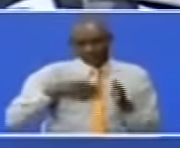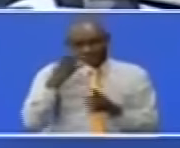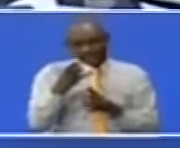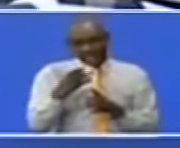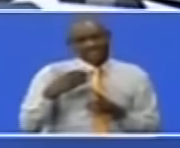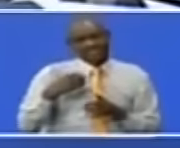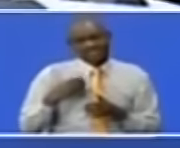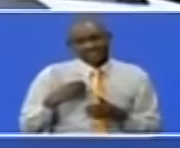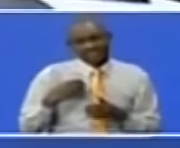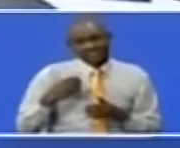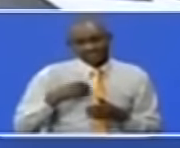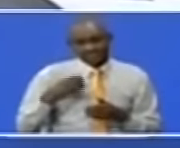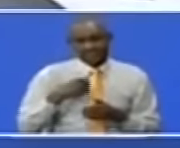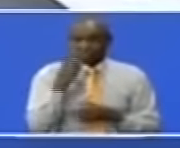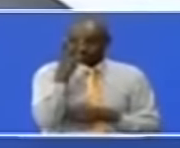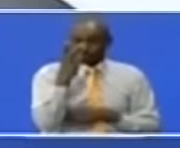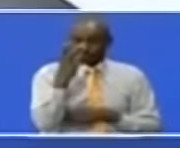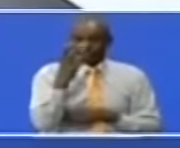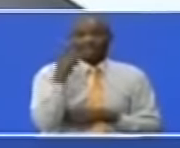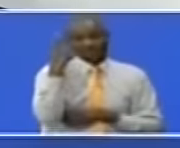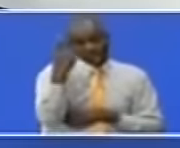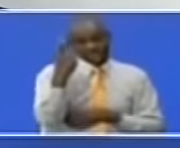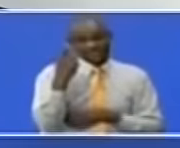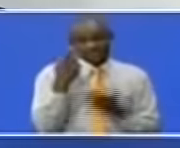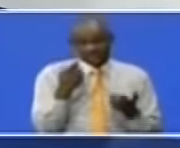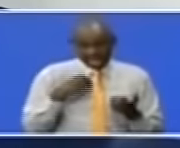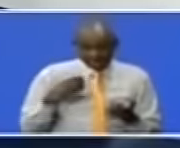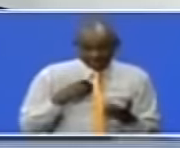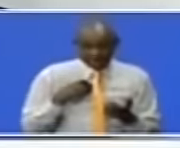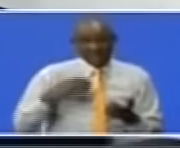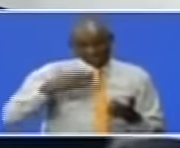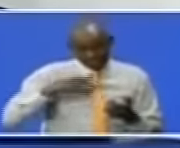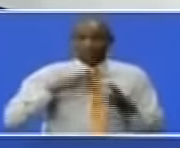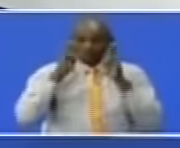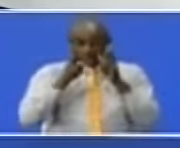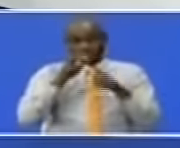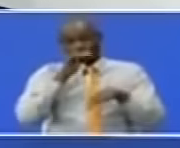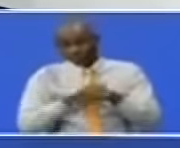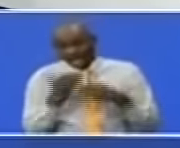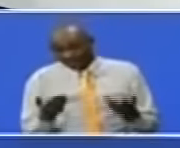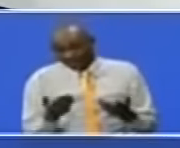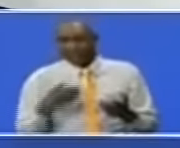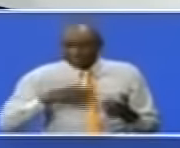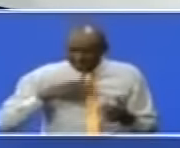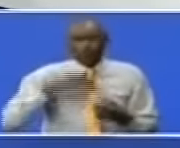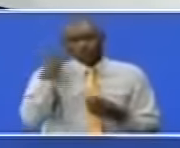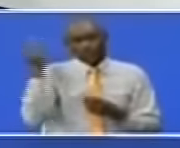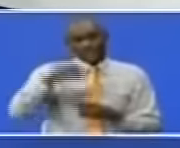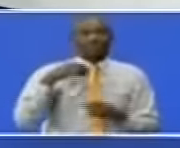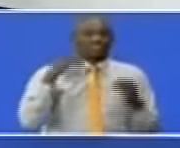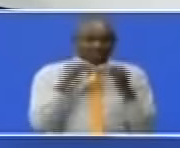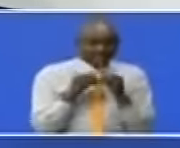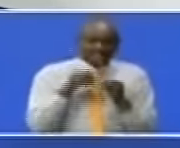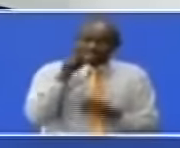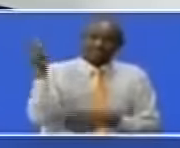misleading for two very important reasons. Number one, we have reliable reports that many of these people who attended these rallies